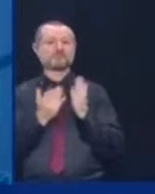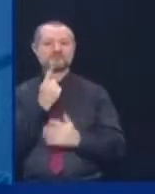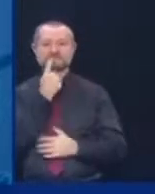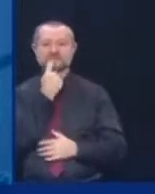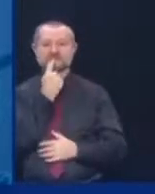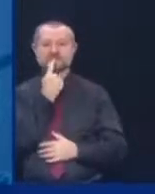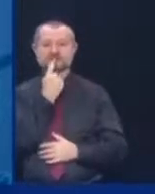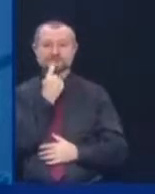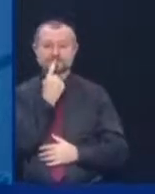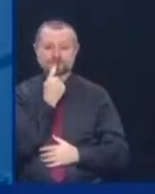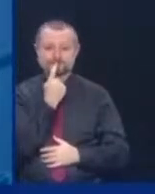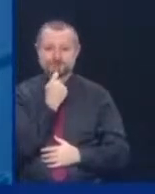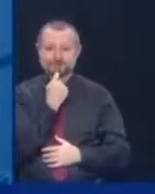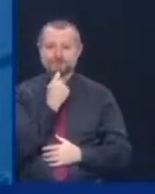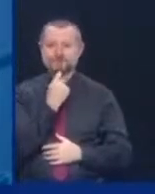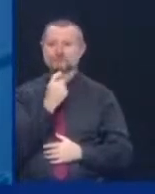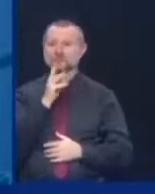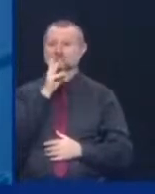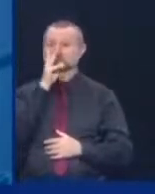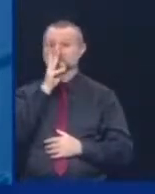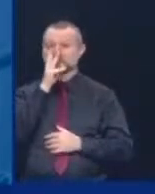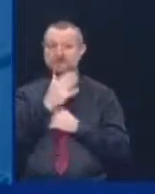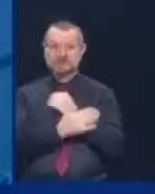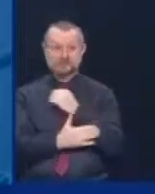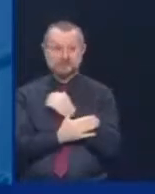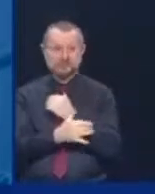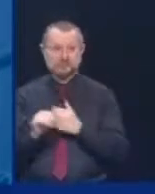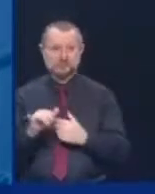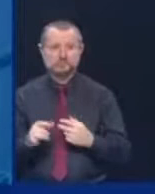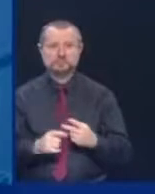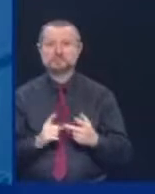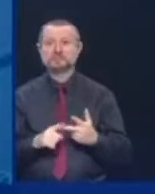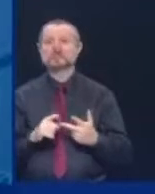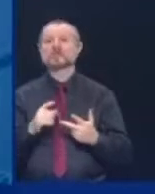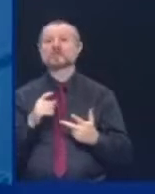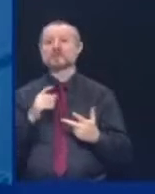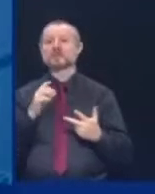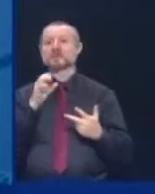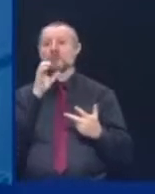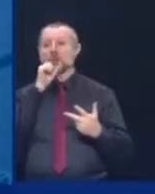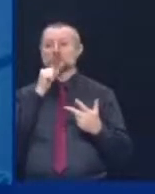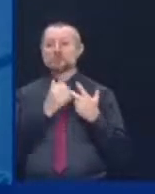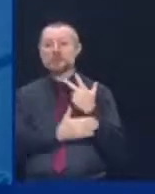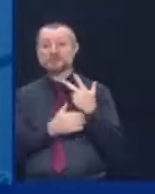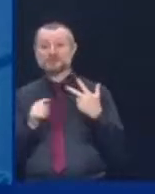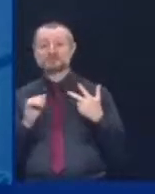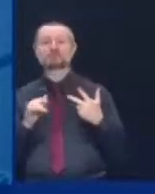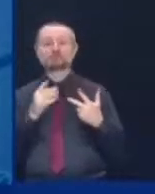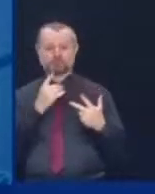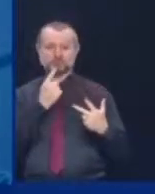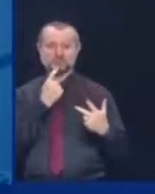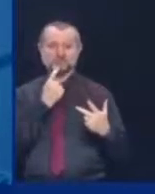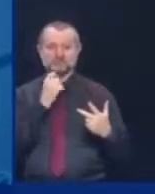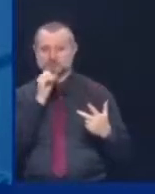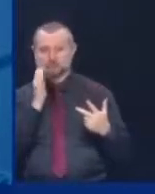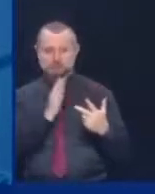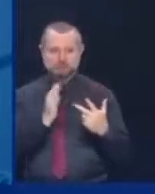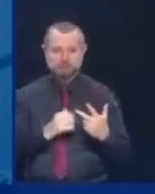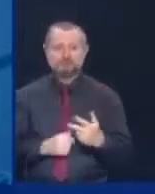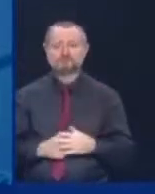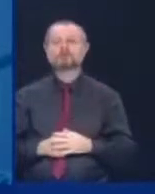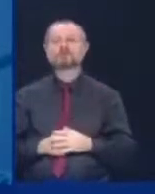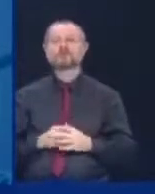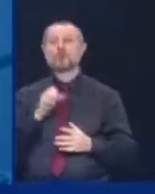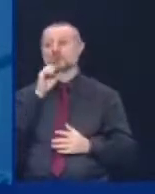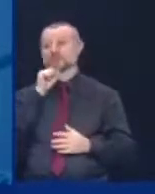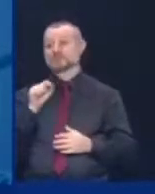Westchester County, parts of it are on track to become an orange and a red zone. Orange County on track to become